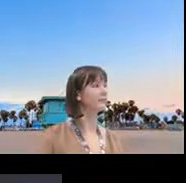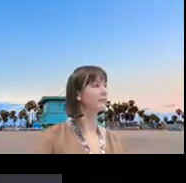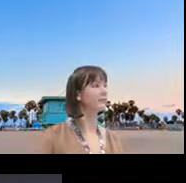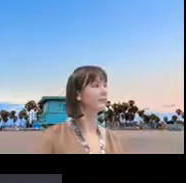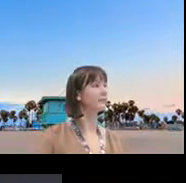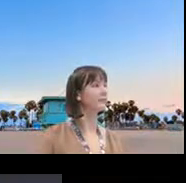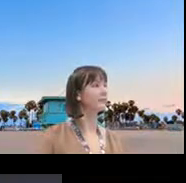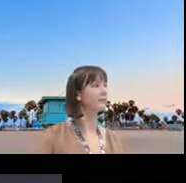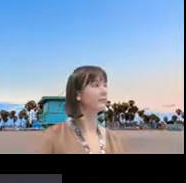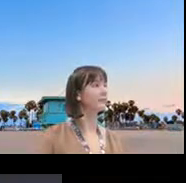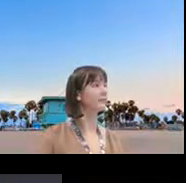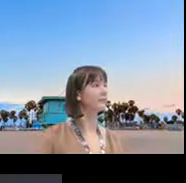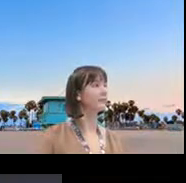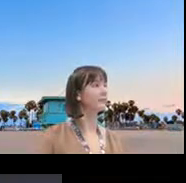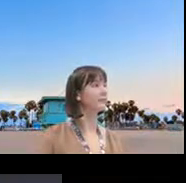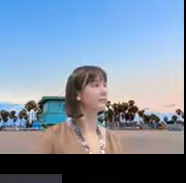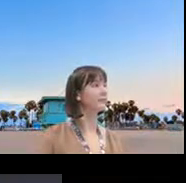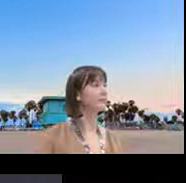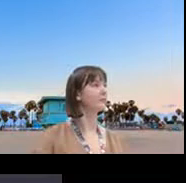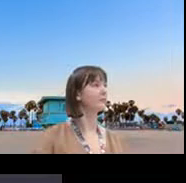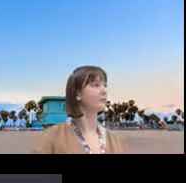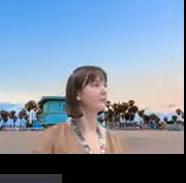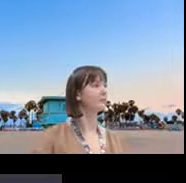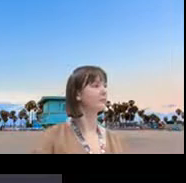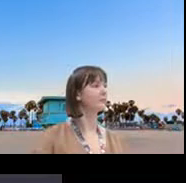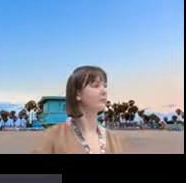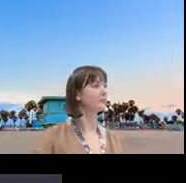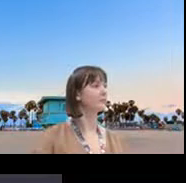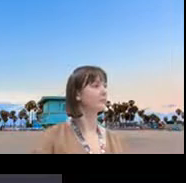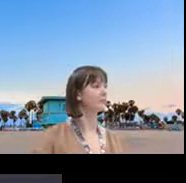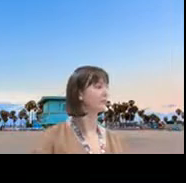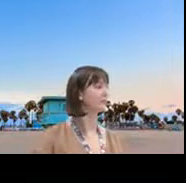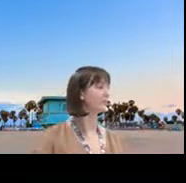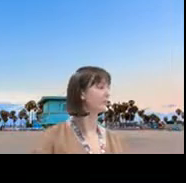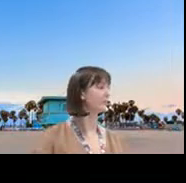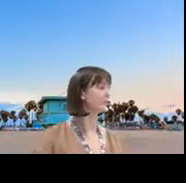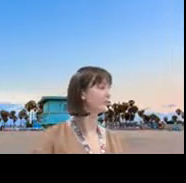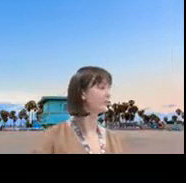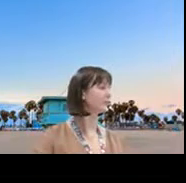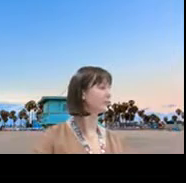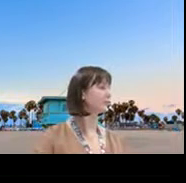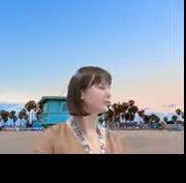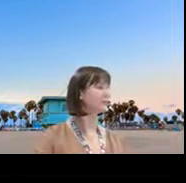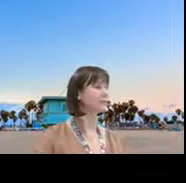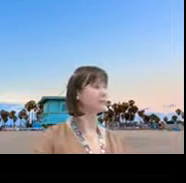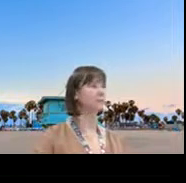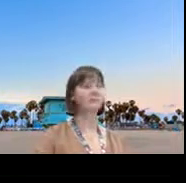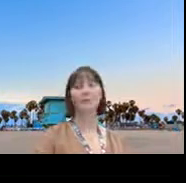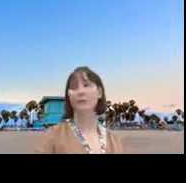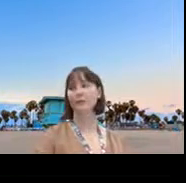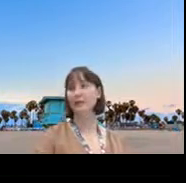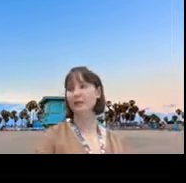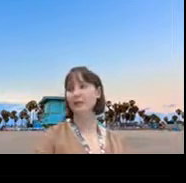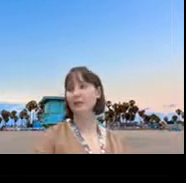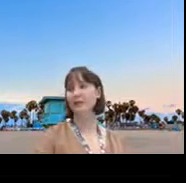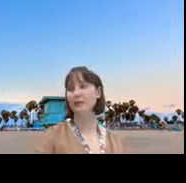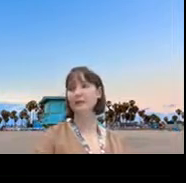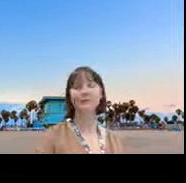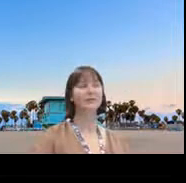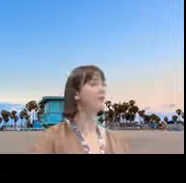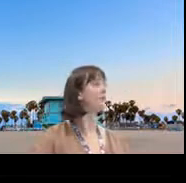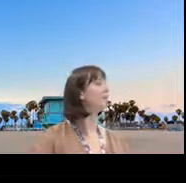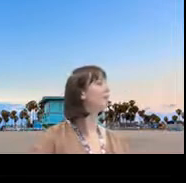with a cross through it. That needs to be clicked so the audio of the YouTube will play. Thank you. Thanks, Natasha.